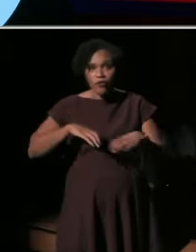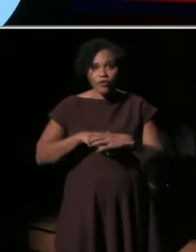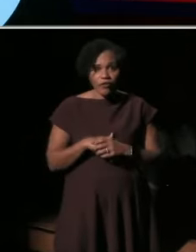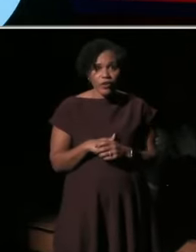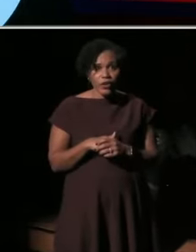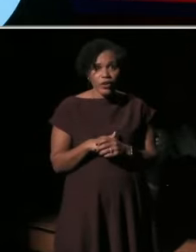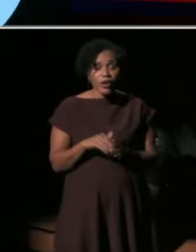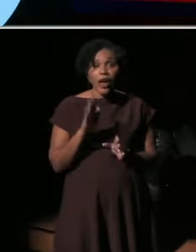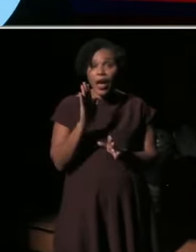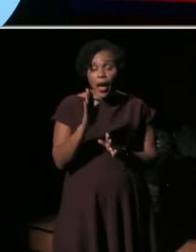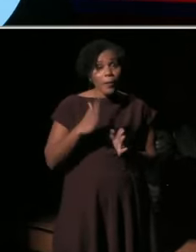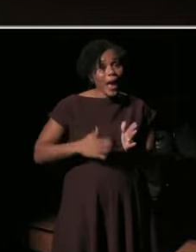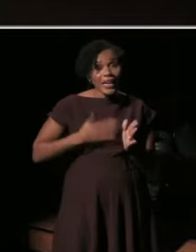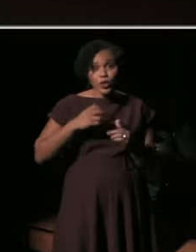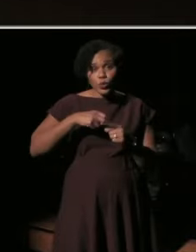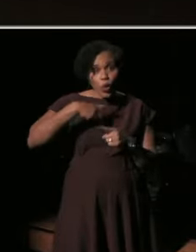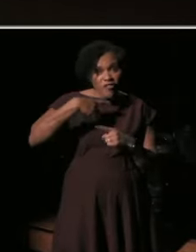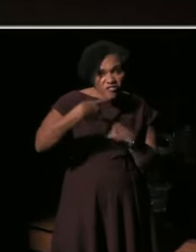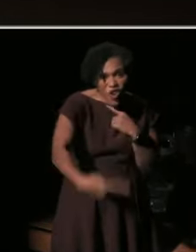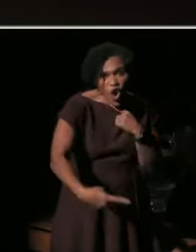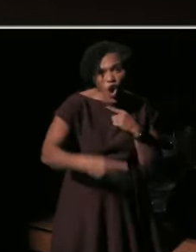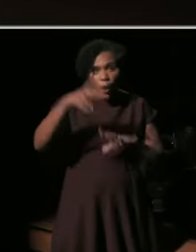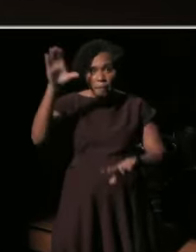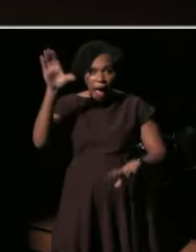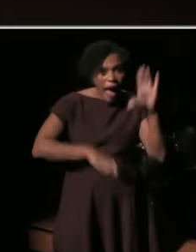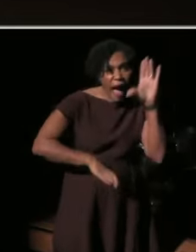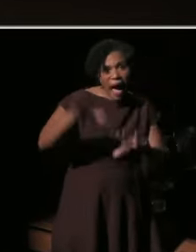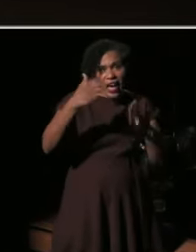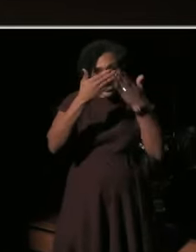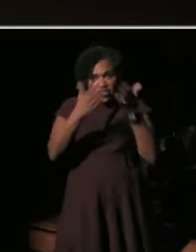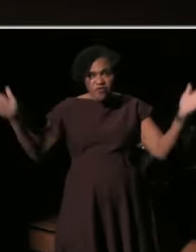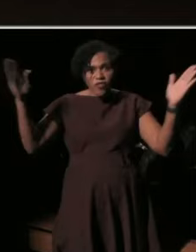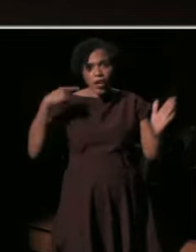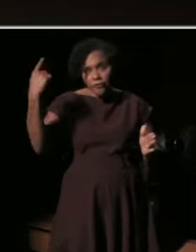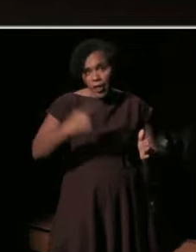I wasn't gonna fall on my ass in front of London.